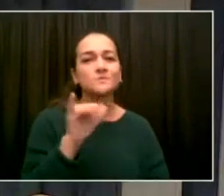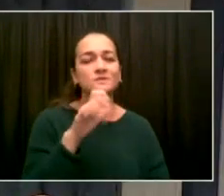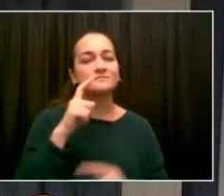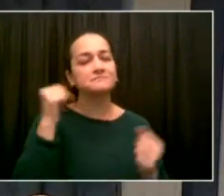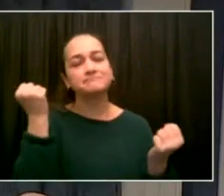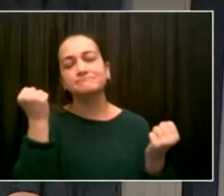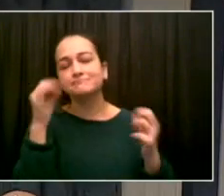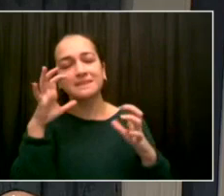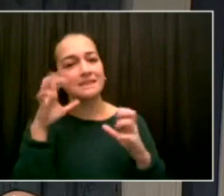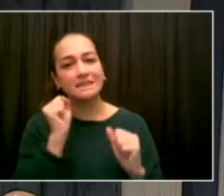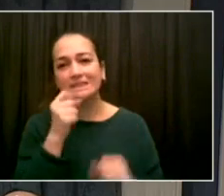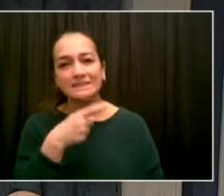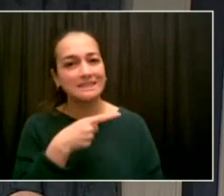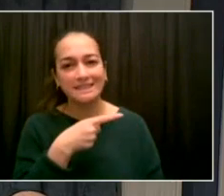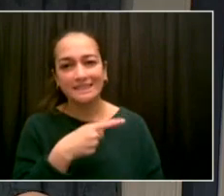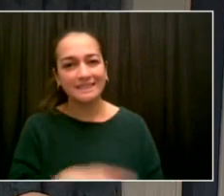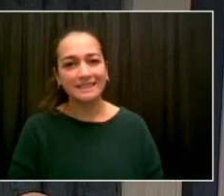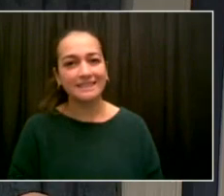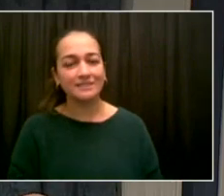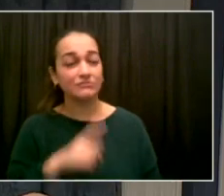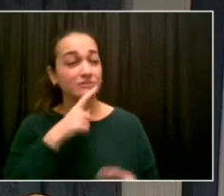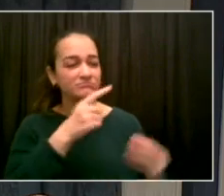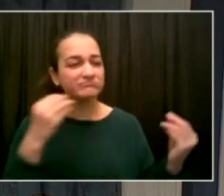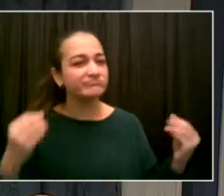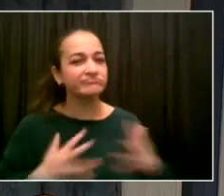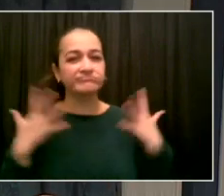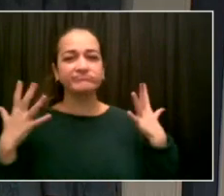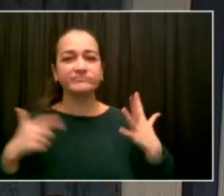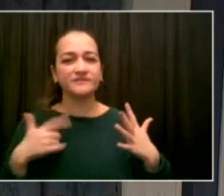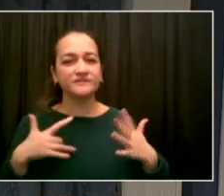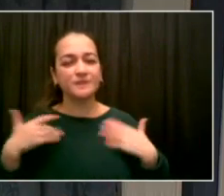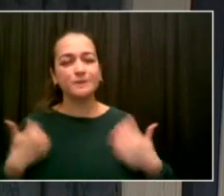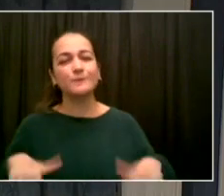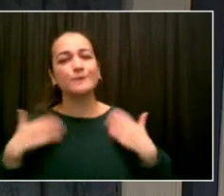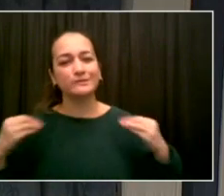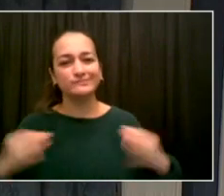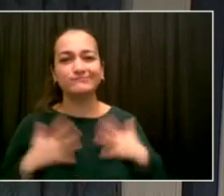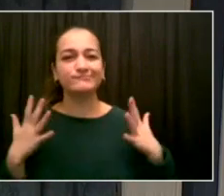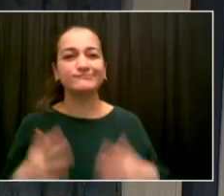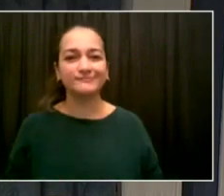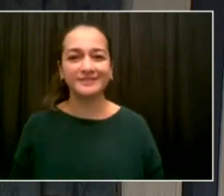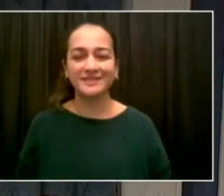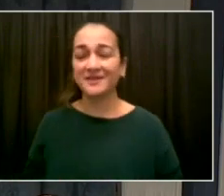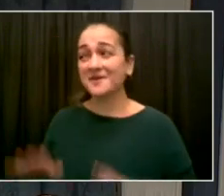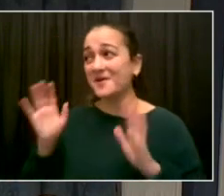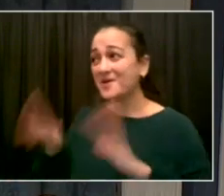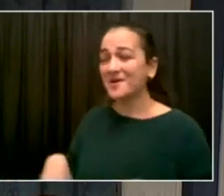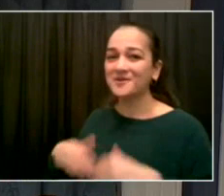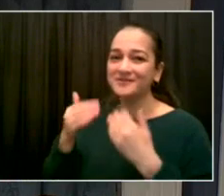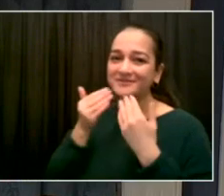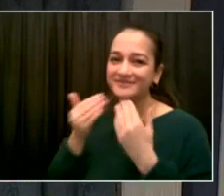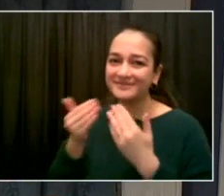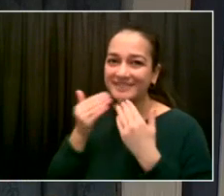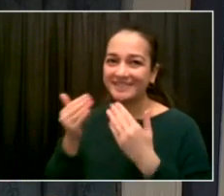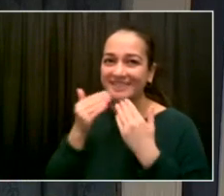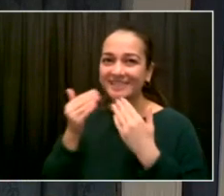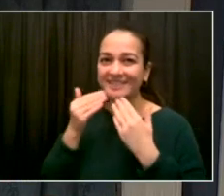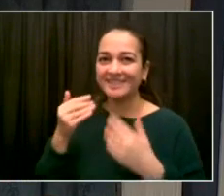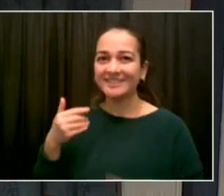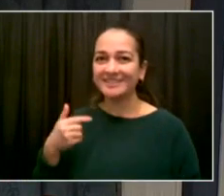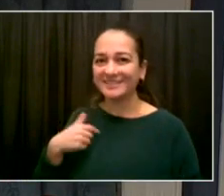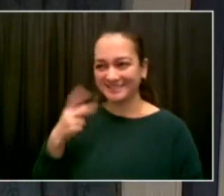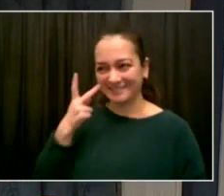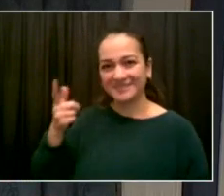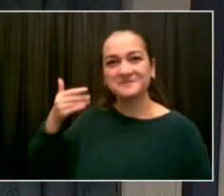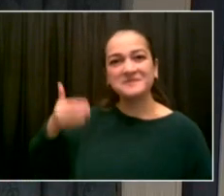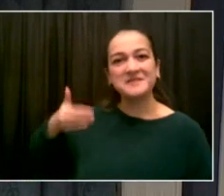you, Taj. I really appreciate it. I've seen you out in the community. And again, I'm sure there's lots of places you could be. Yeah. Tell us